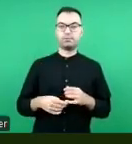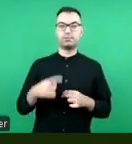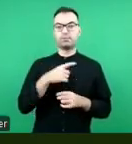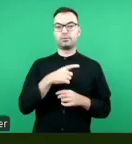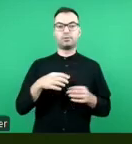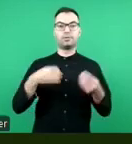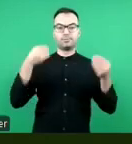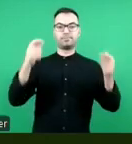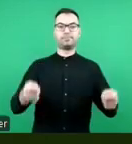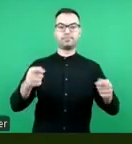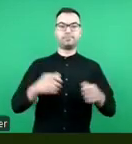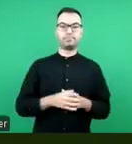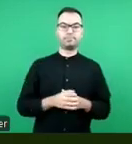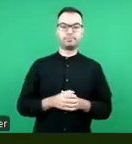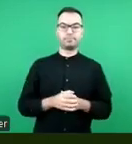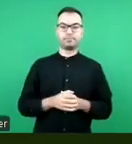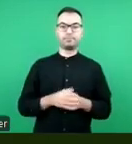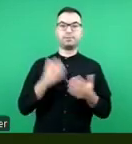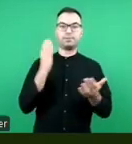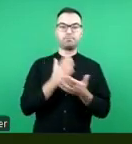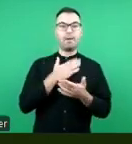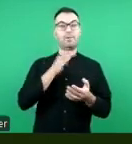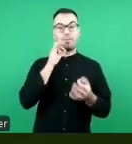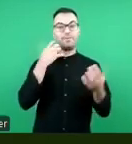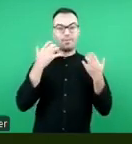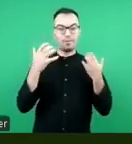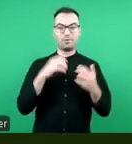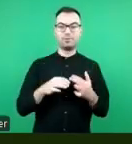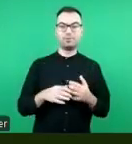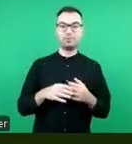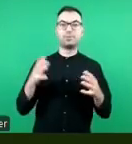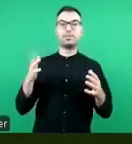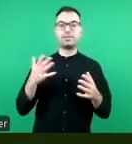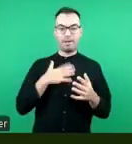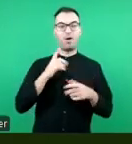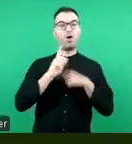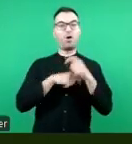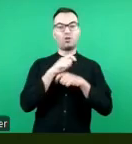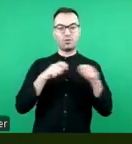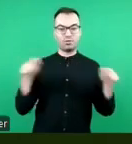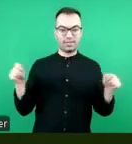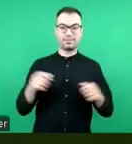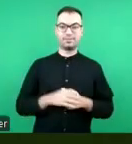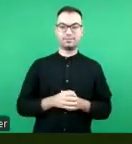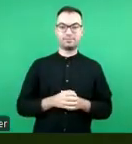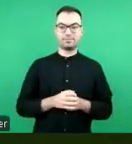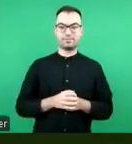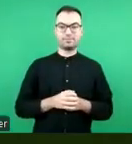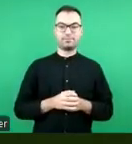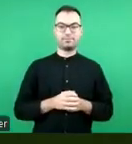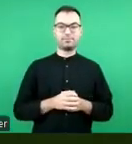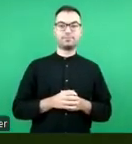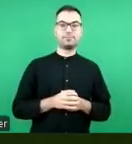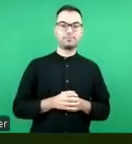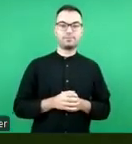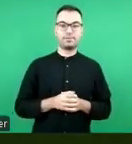on my desk and said, "Simon, I have good news for you. I found the solution for your problem." While I was